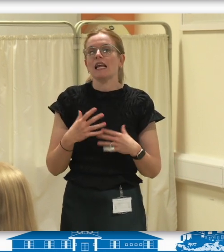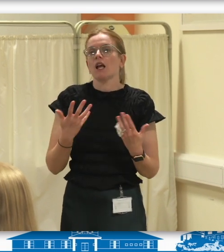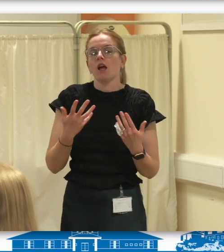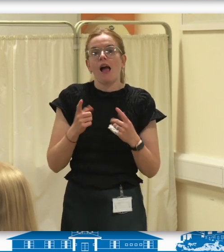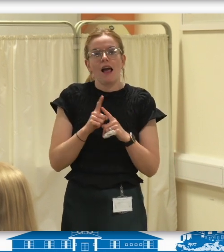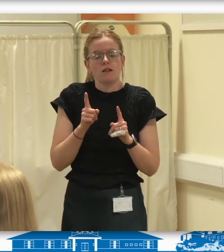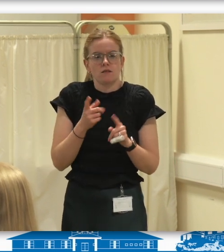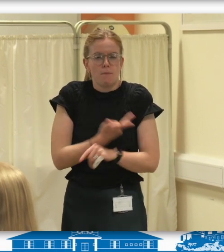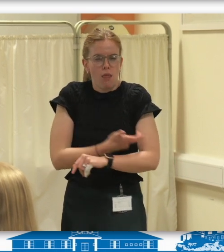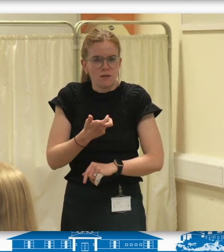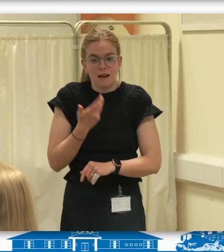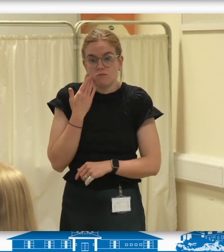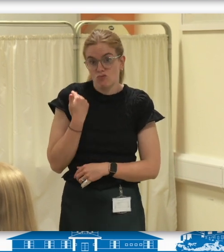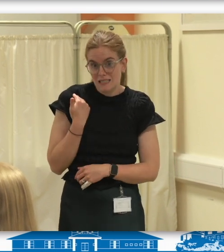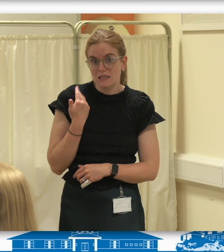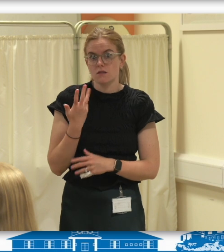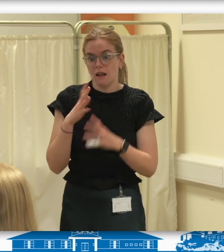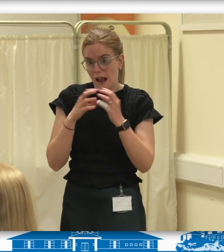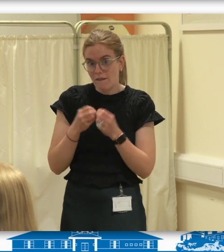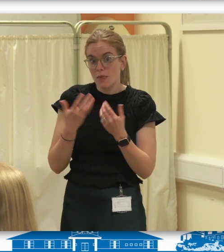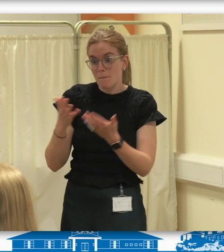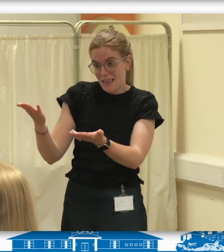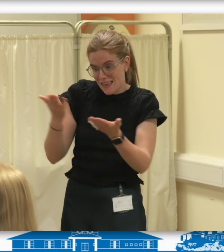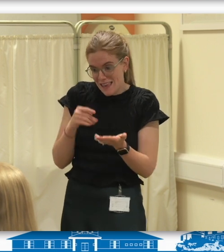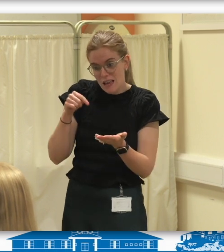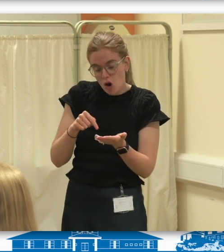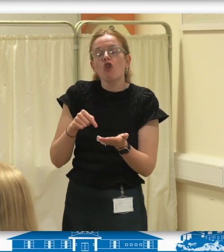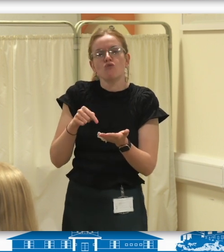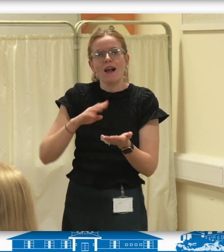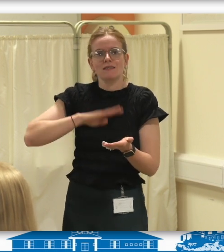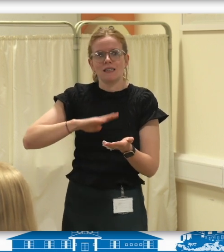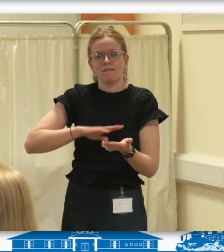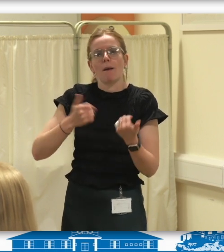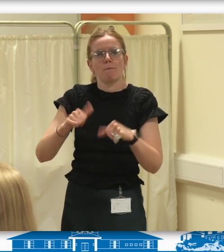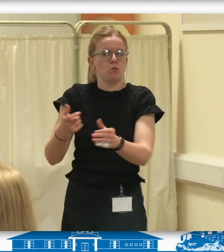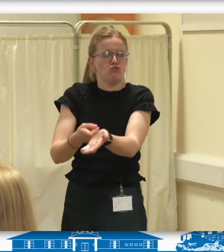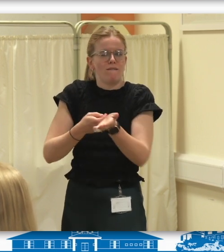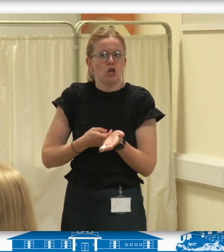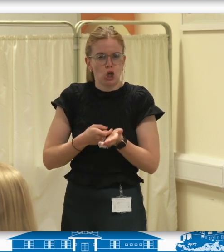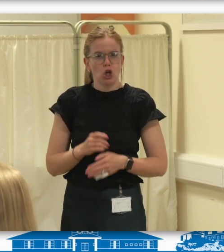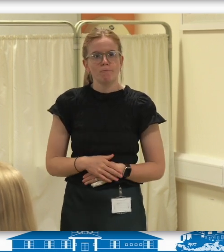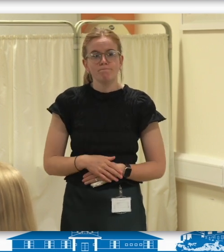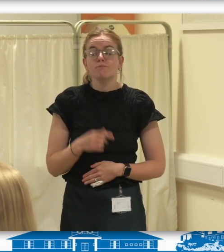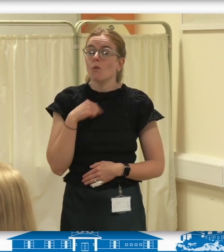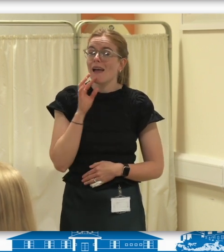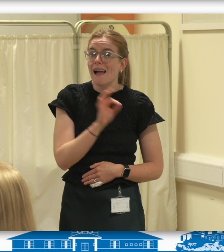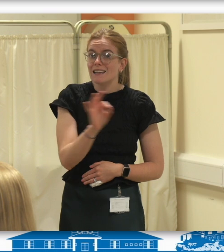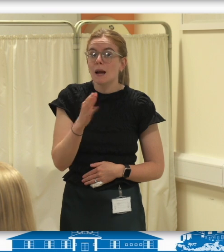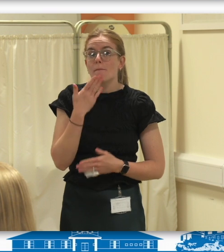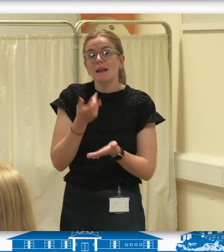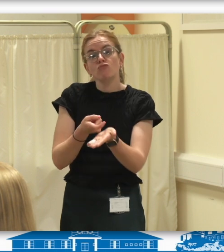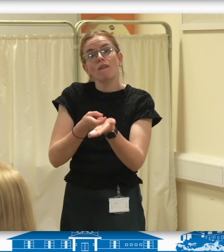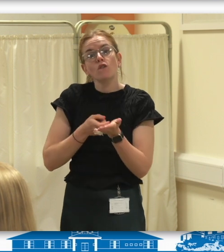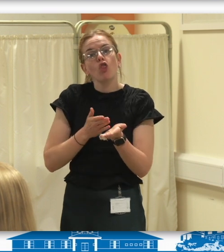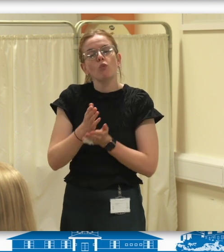blood tests and investigations to be completed to exclude other possible causes. And we do ask referrals to go via our